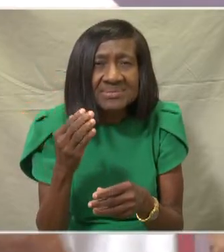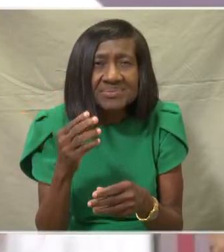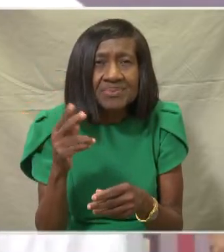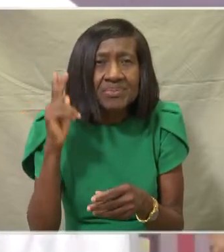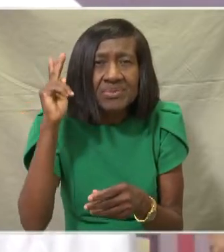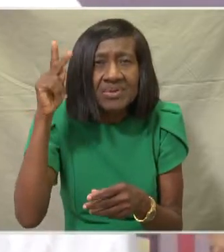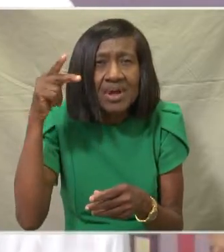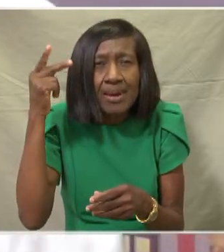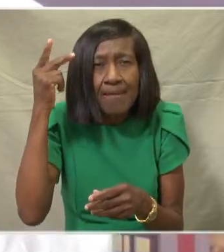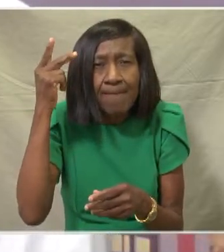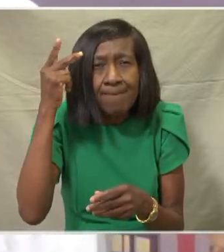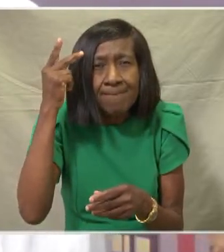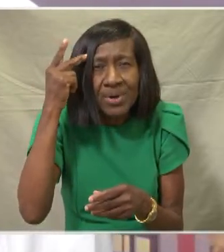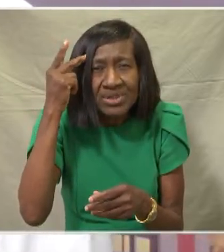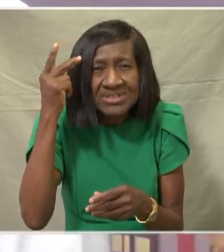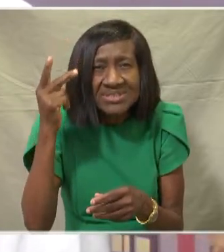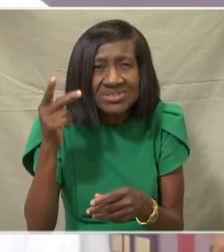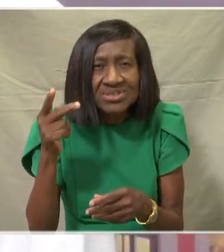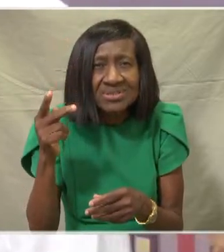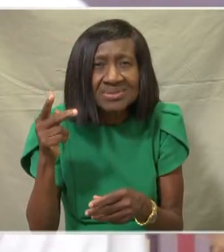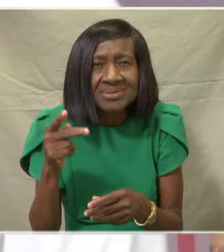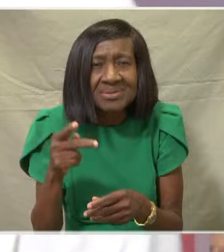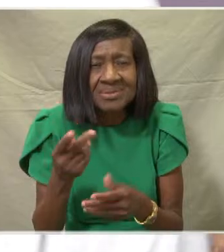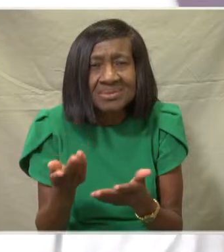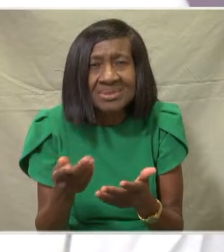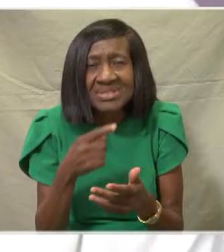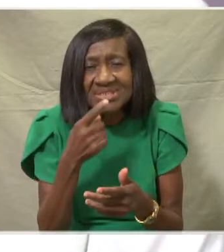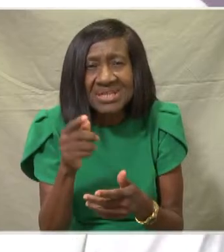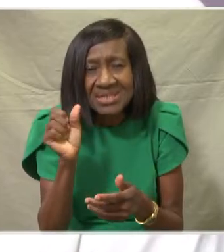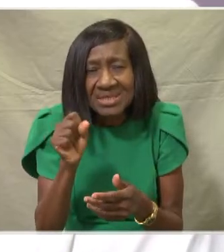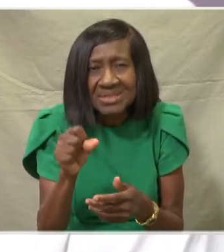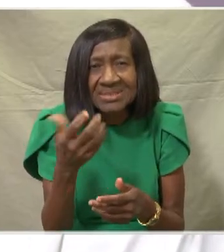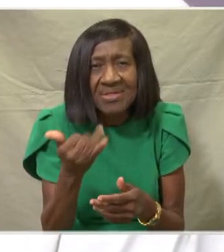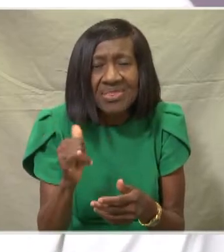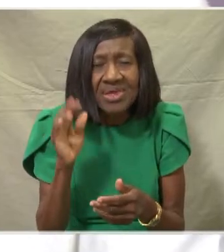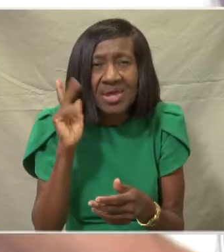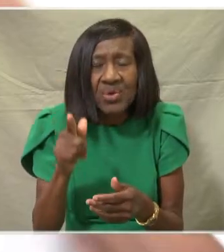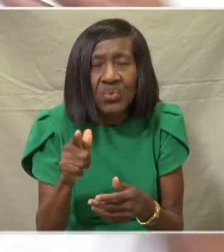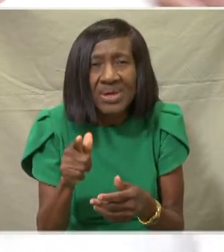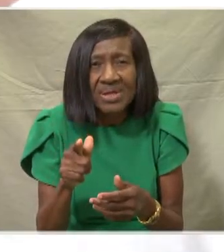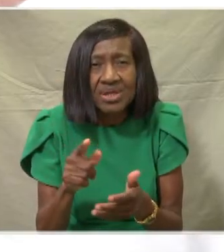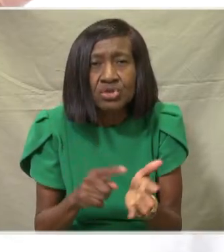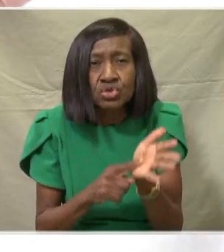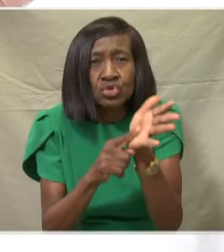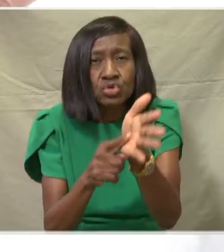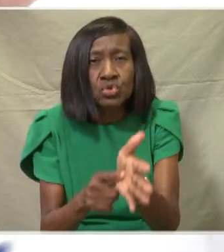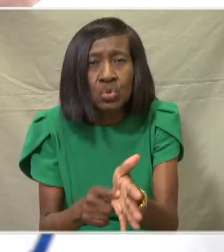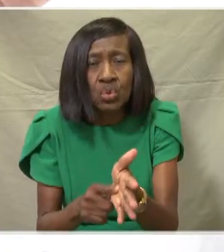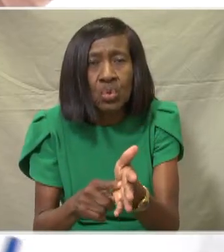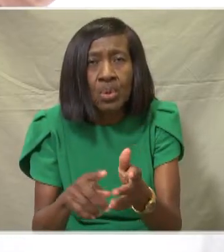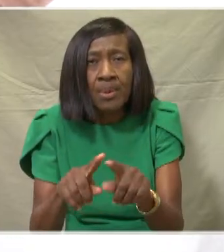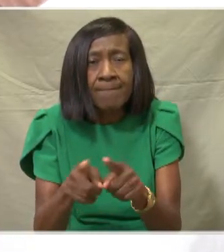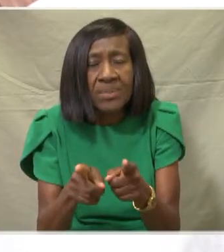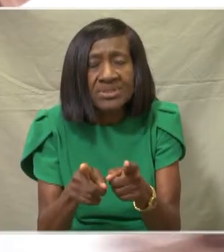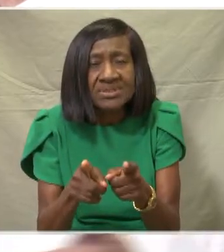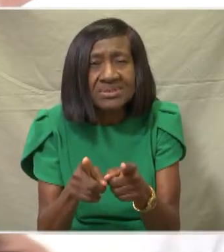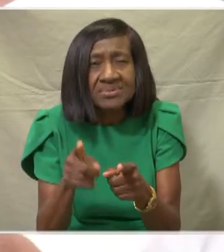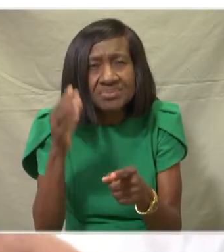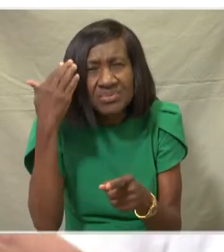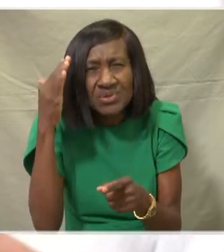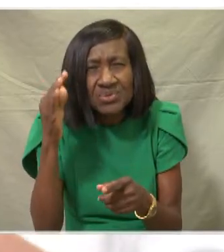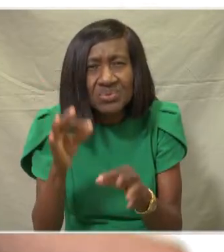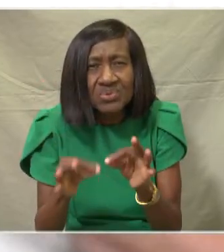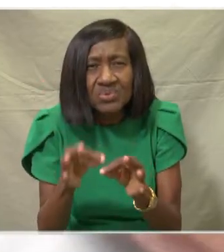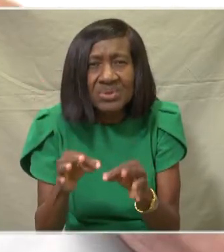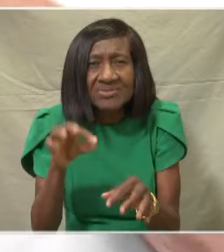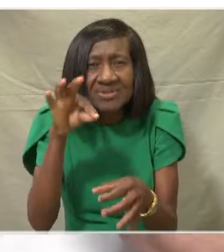said they're going to, but no one ever does. And we just wonder how far you can say that an election is free and fair when